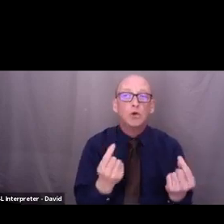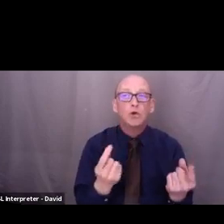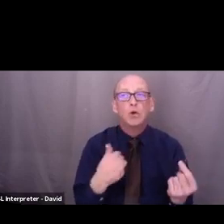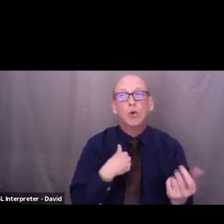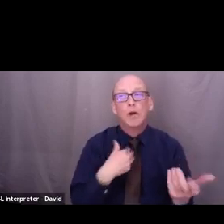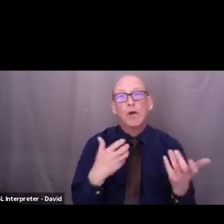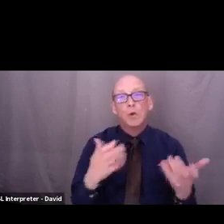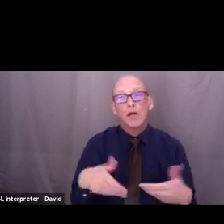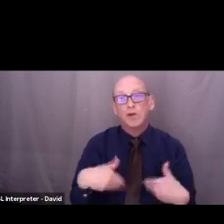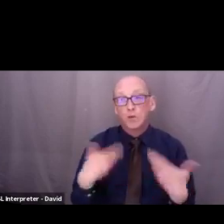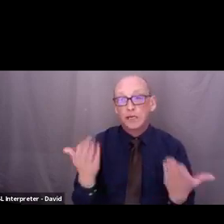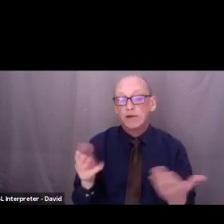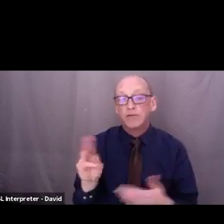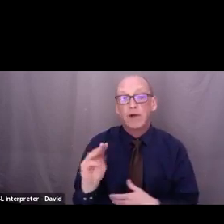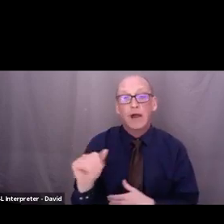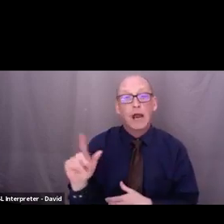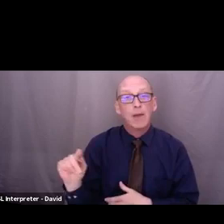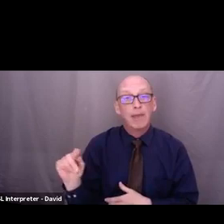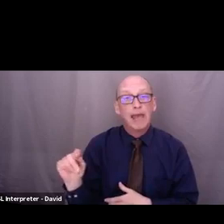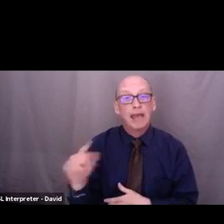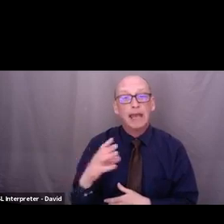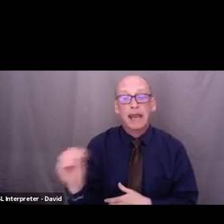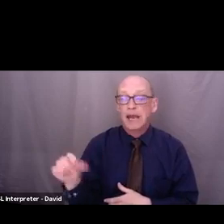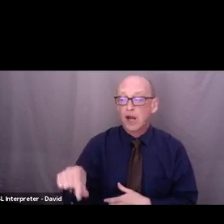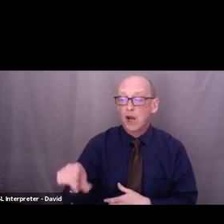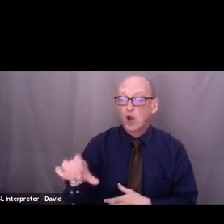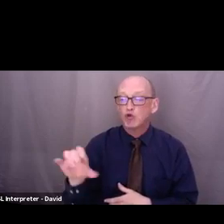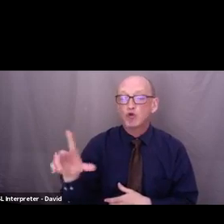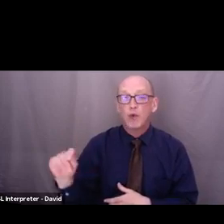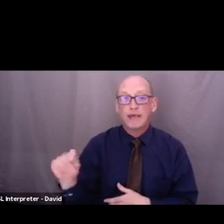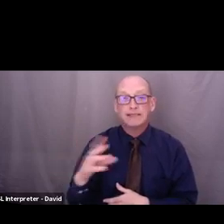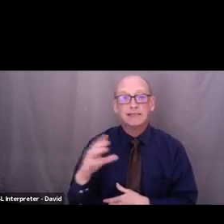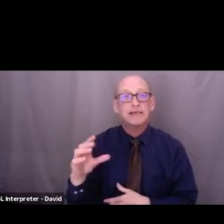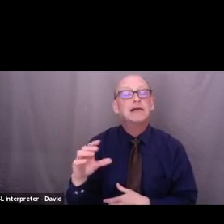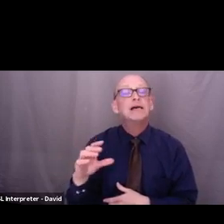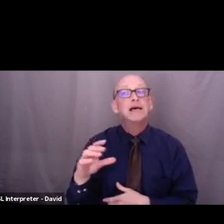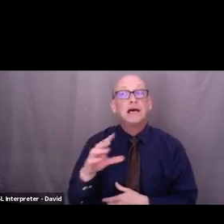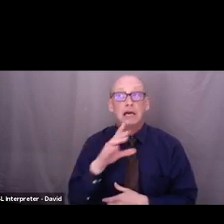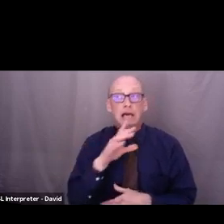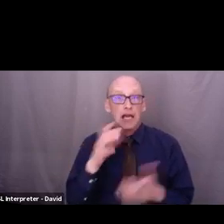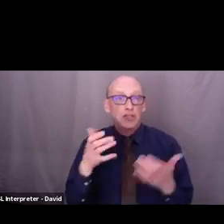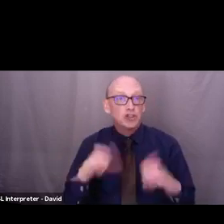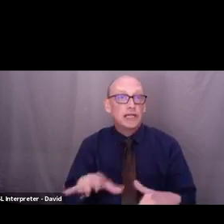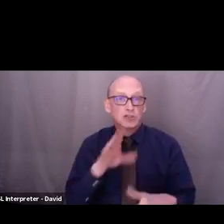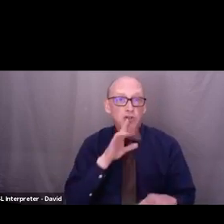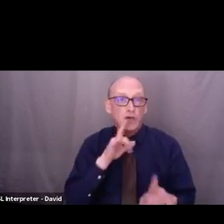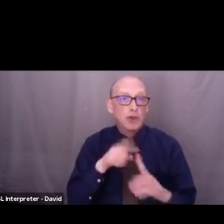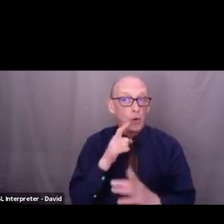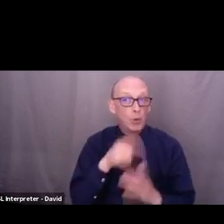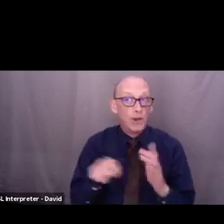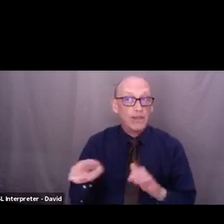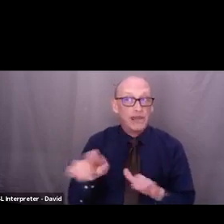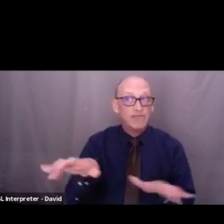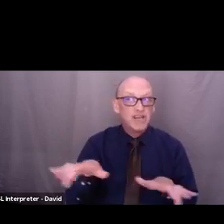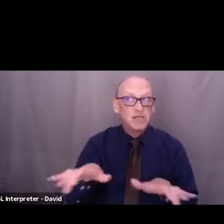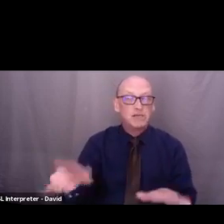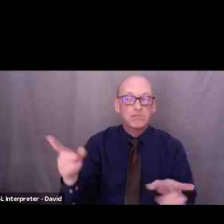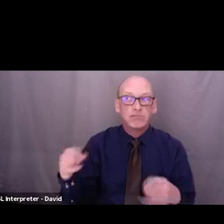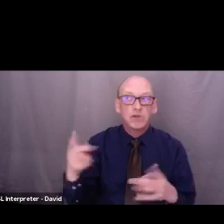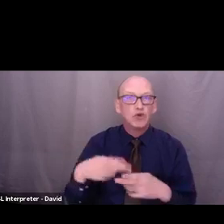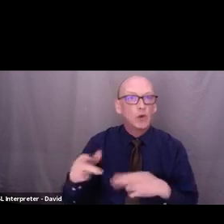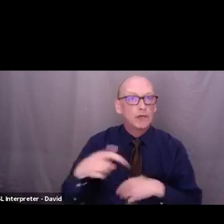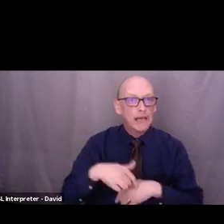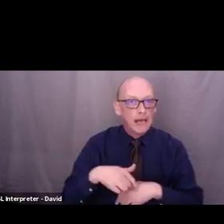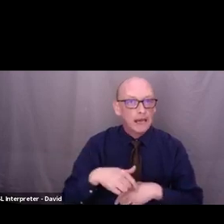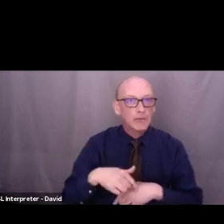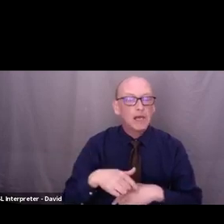give Matt and Quest Diagnostics a chance to actually talk about what they've been able to do in a short amount of time. And again, just a